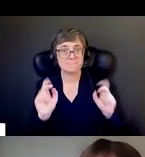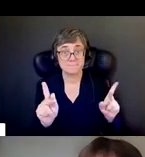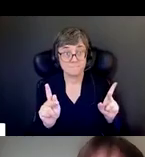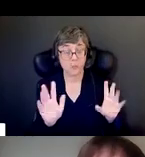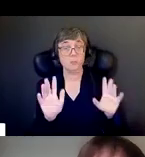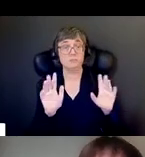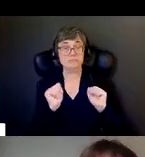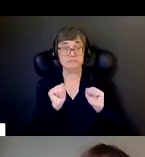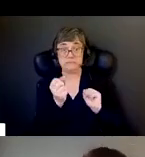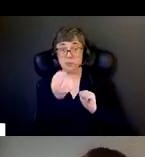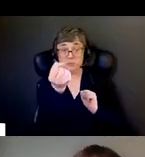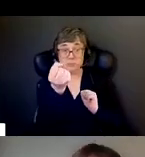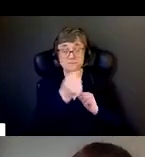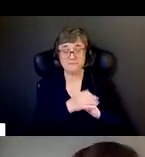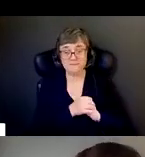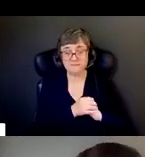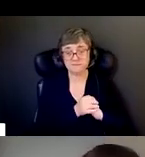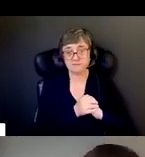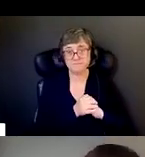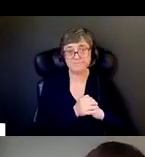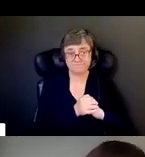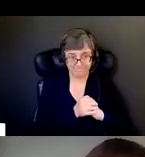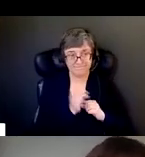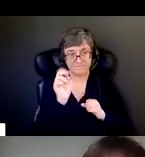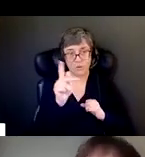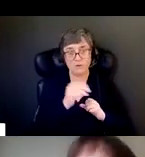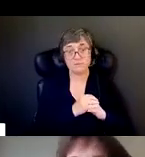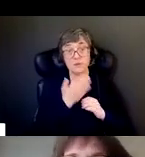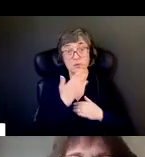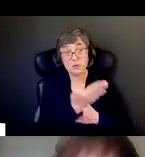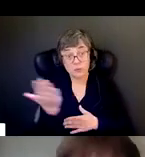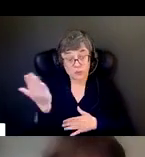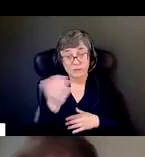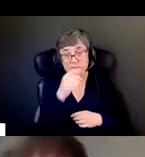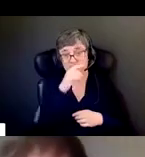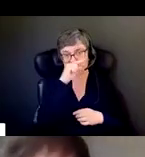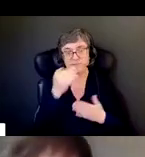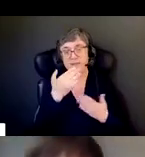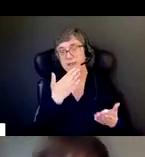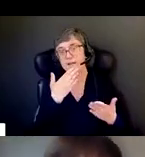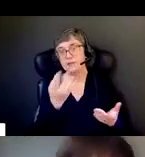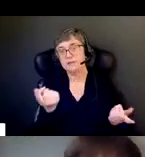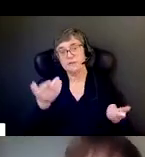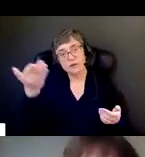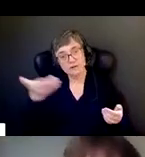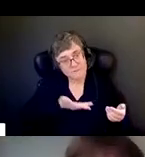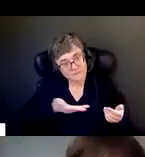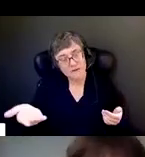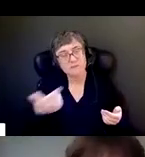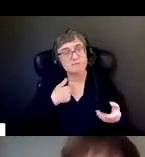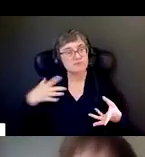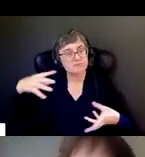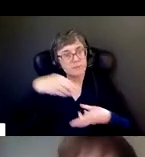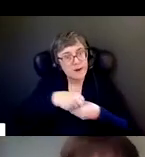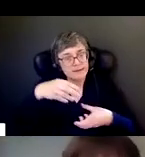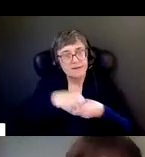Oh, hold on a moment. All right, so good morning, and I want to thank you very much for inviting me to participate. This